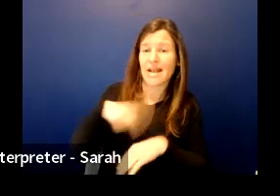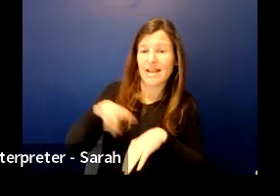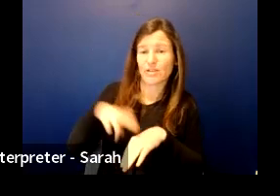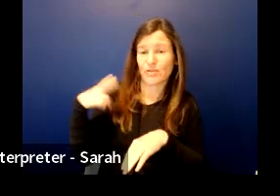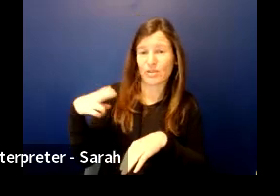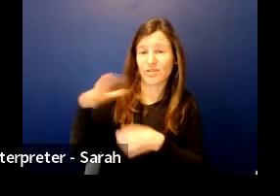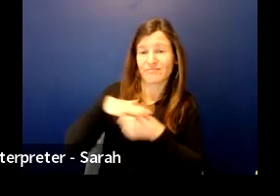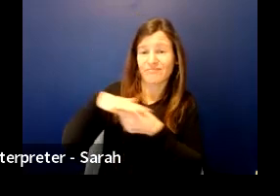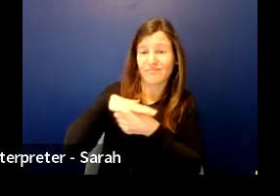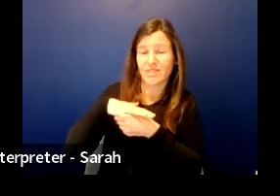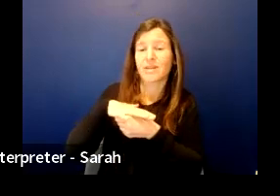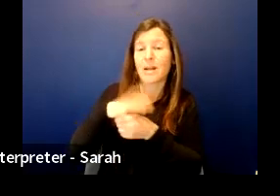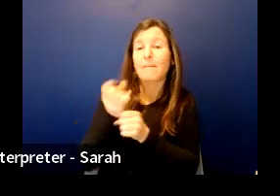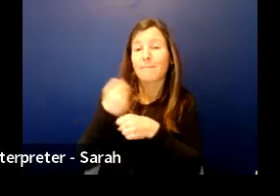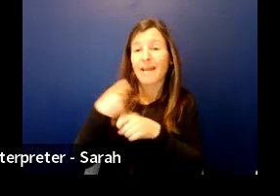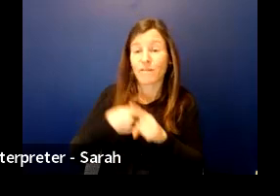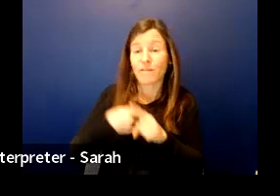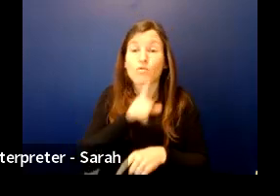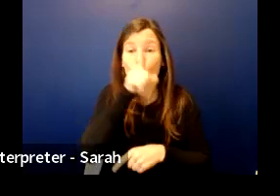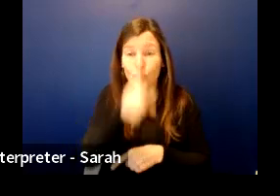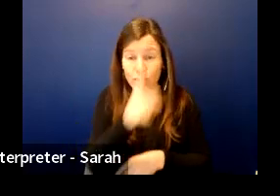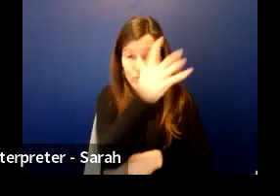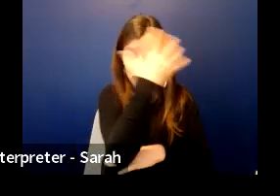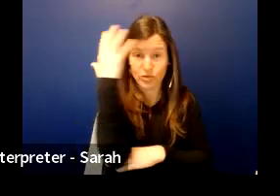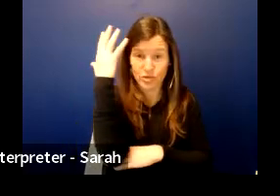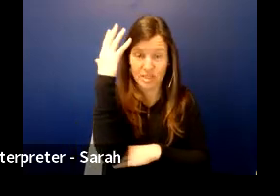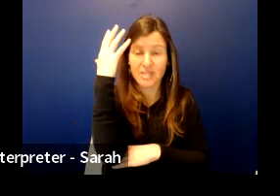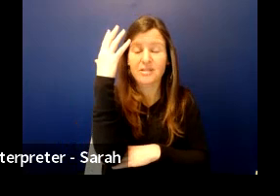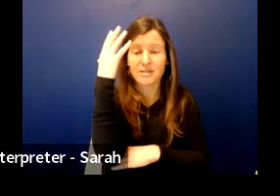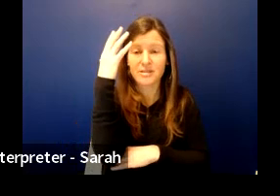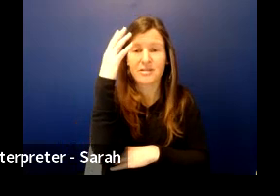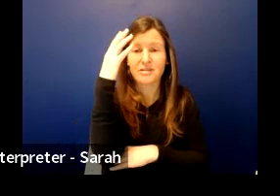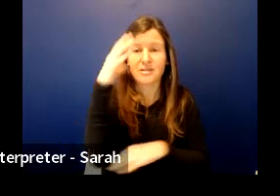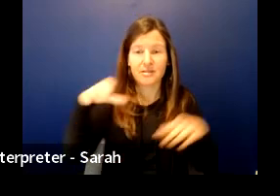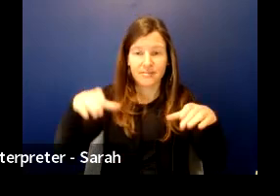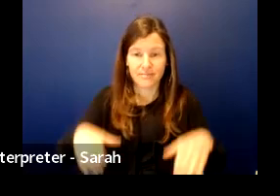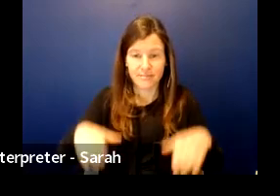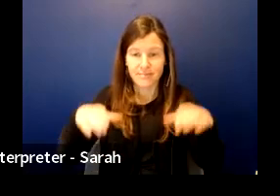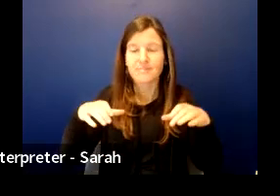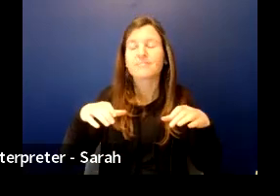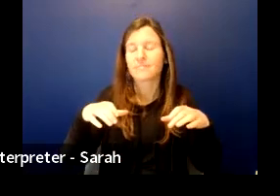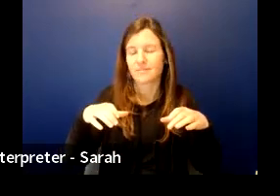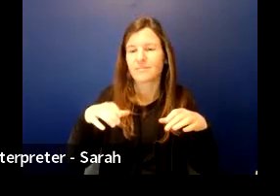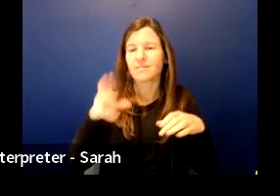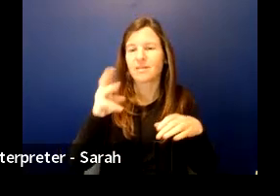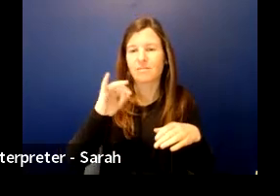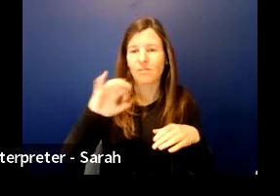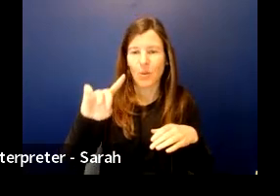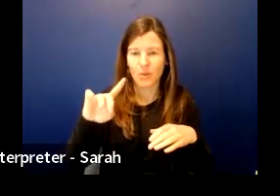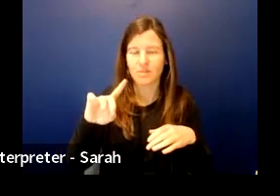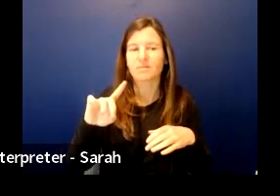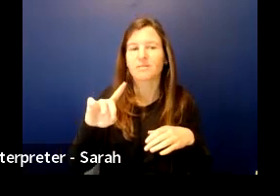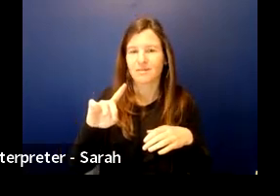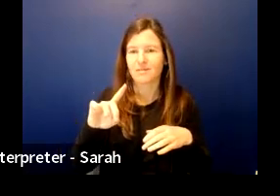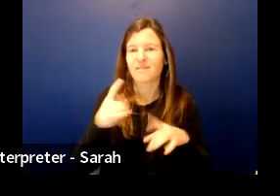were cast from real trees in different forests around British Columbia. And they look fantastic. Take